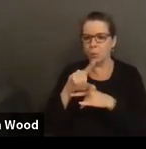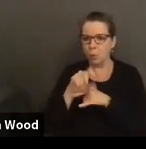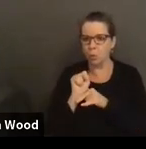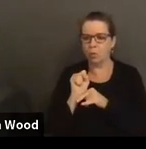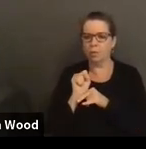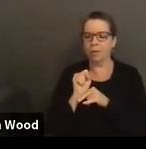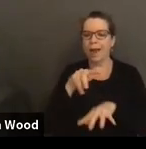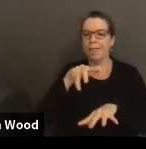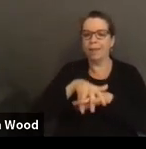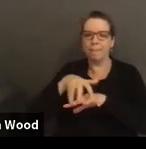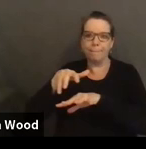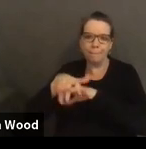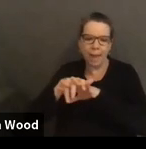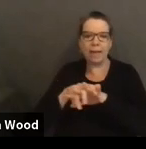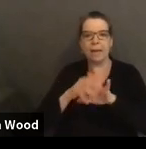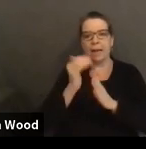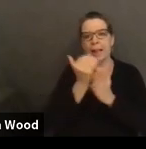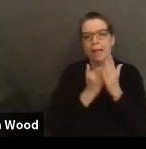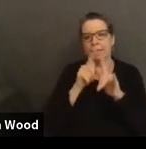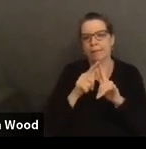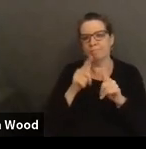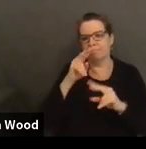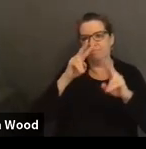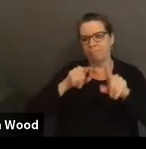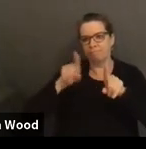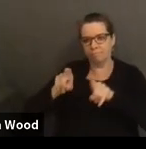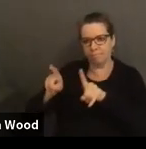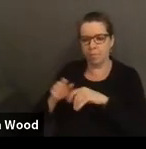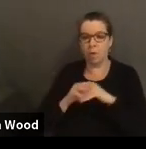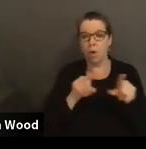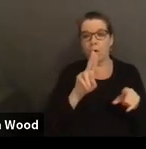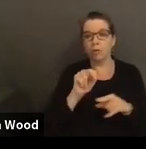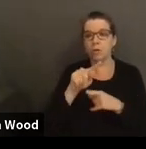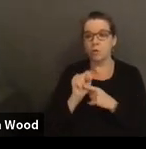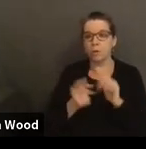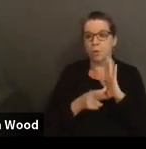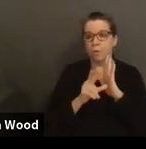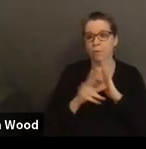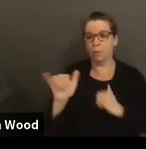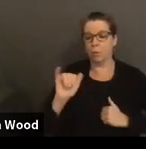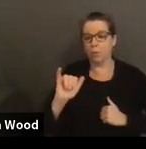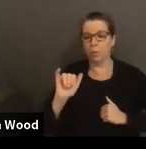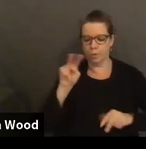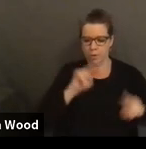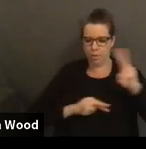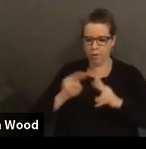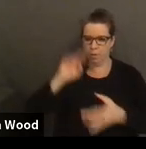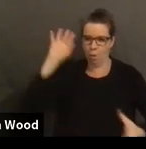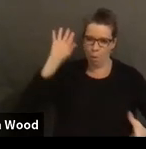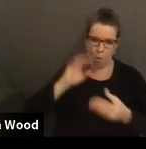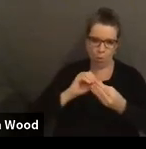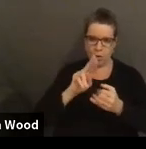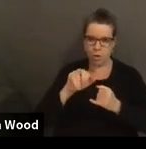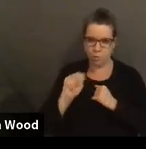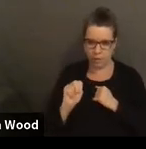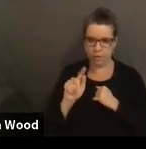embedded lesson assessments. We are also looking at the unit level review to look at the holistic unit to